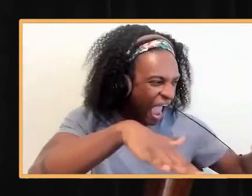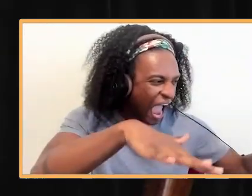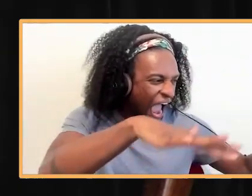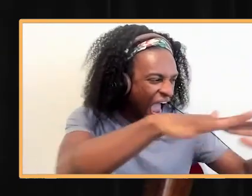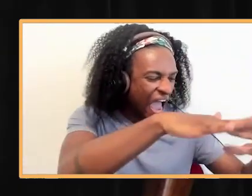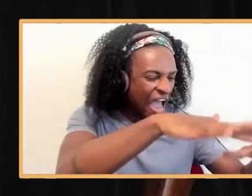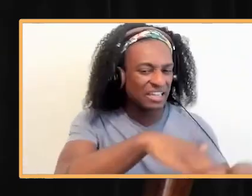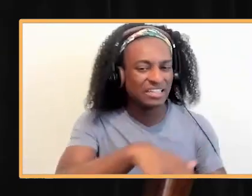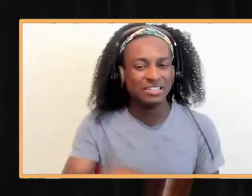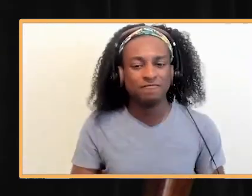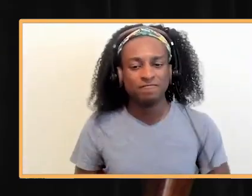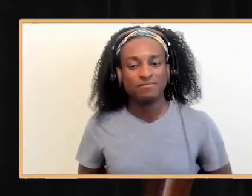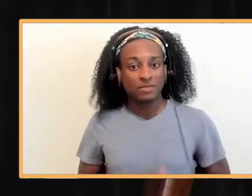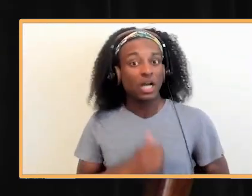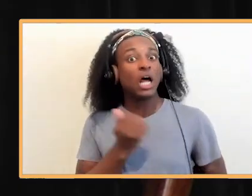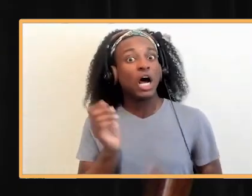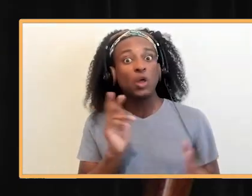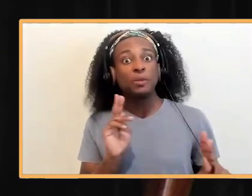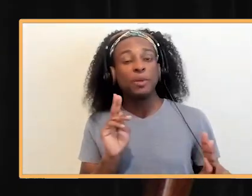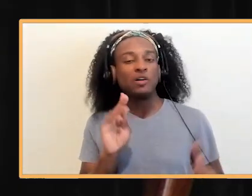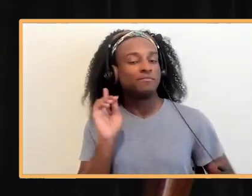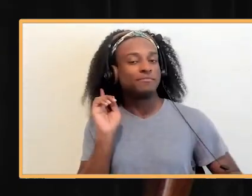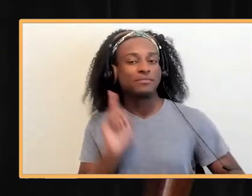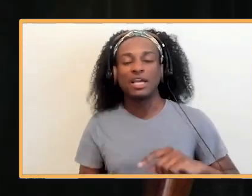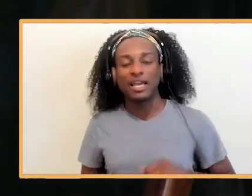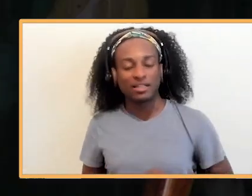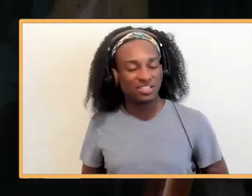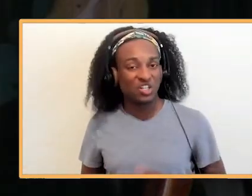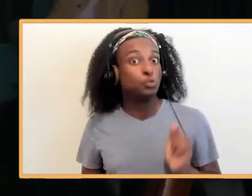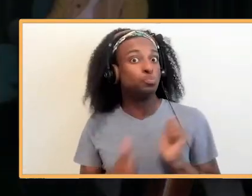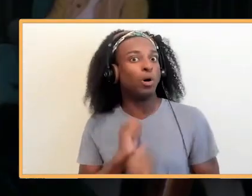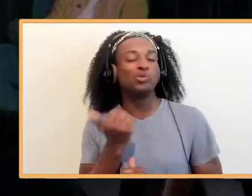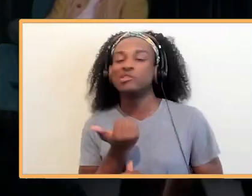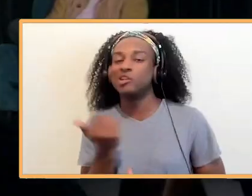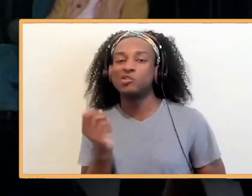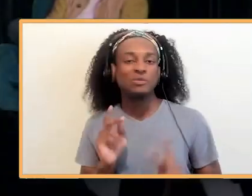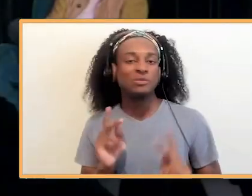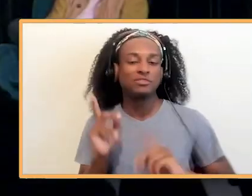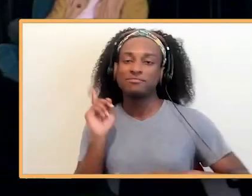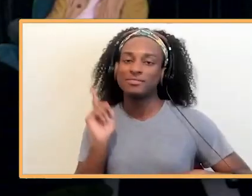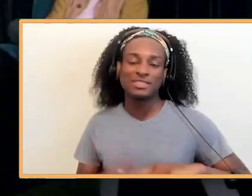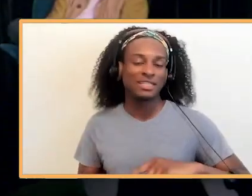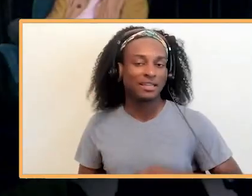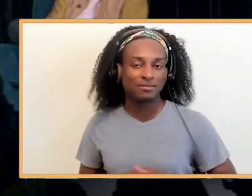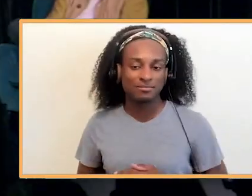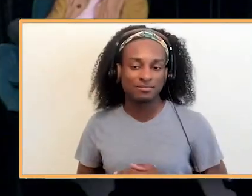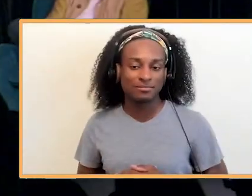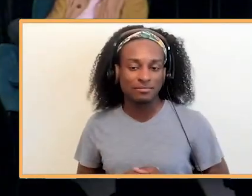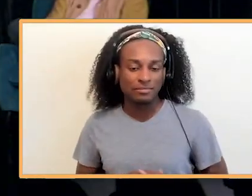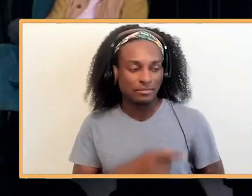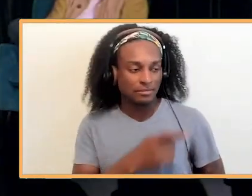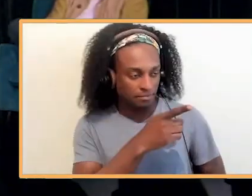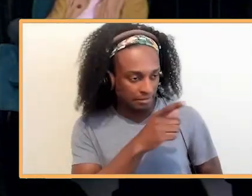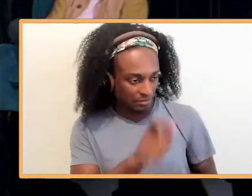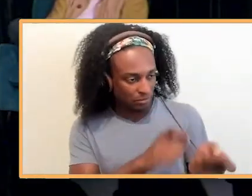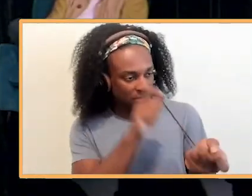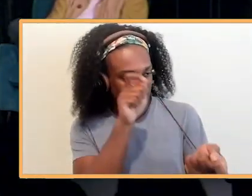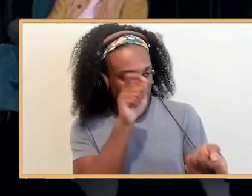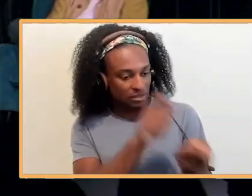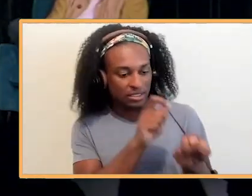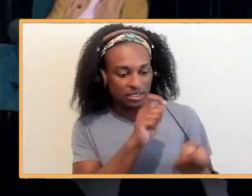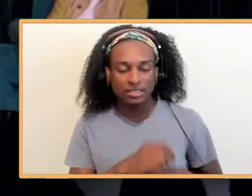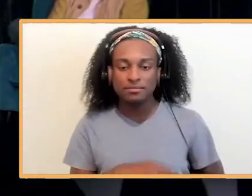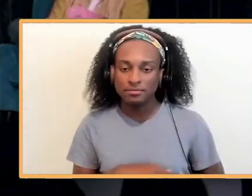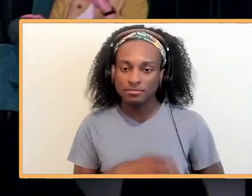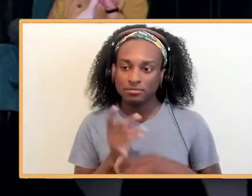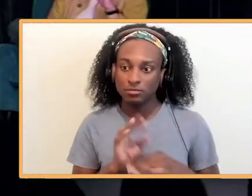not afforded to Yeah. most other people. Yeah, no, that's spot on. I think it's a really, really important point to highlight.